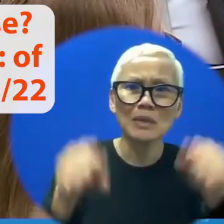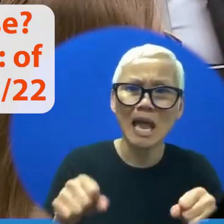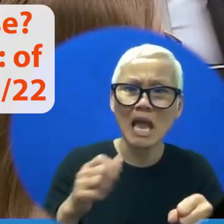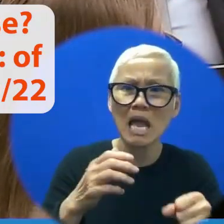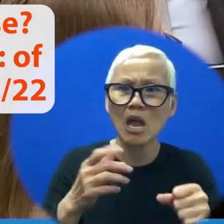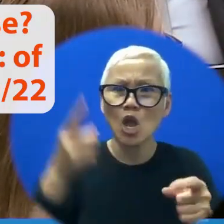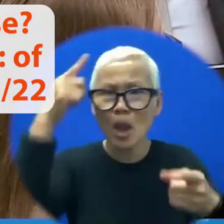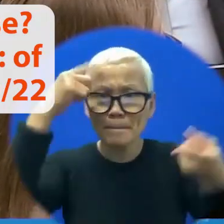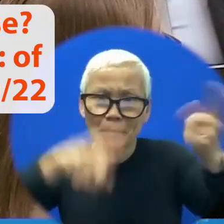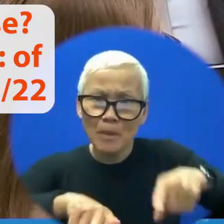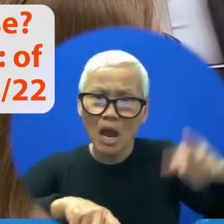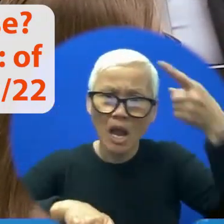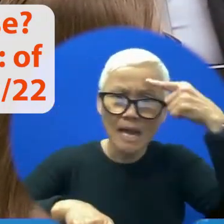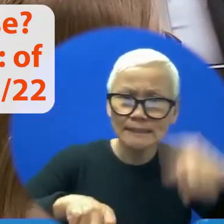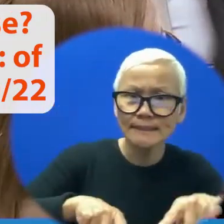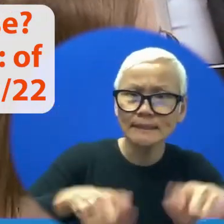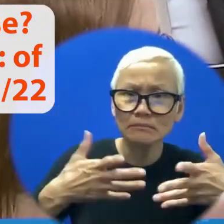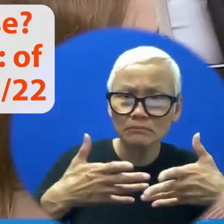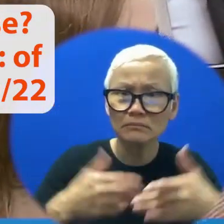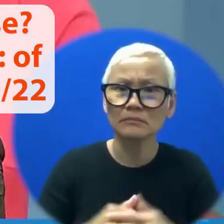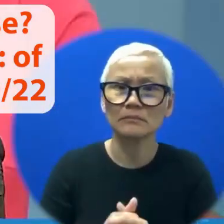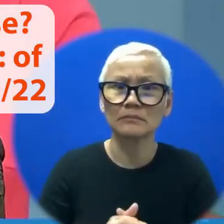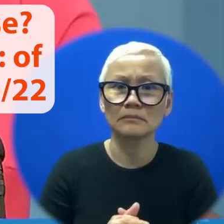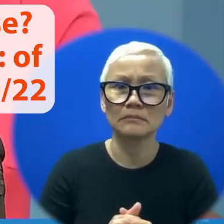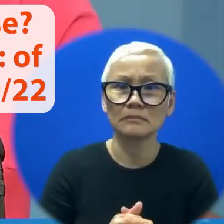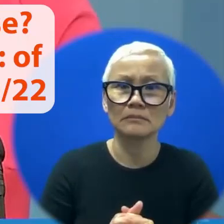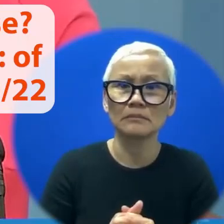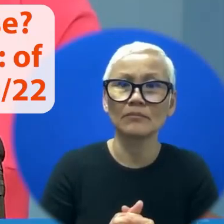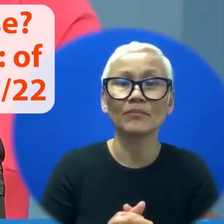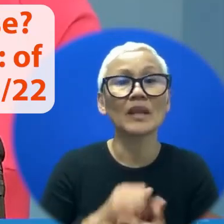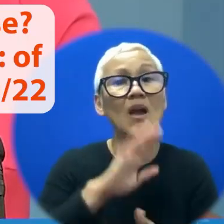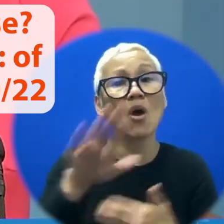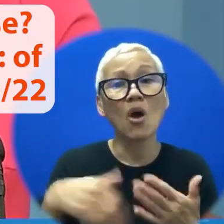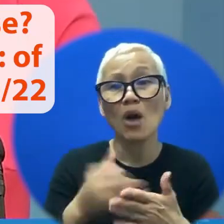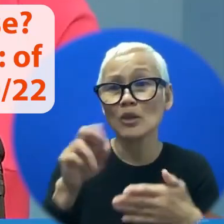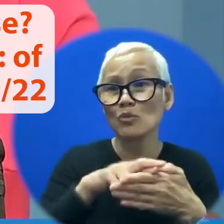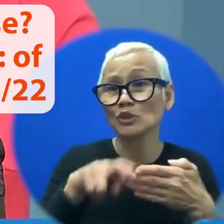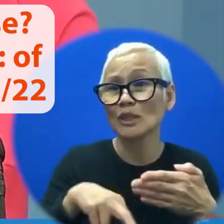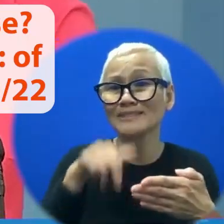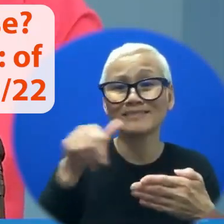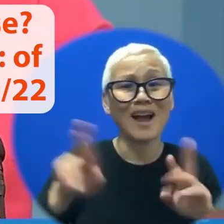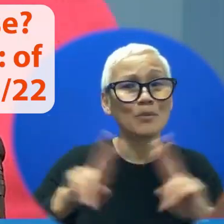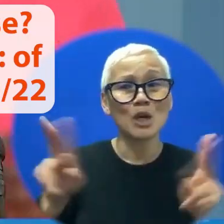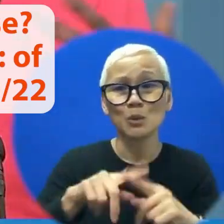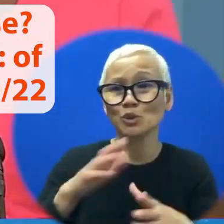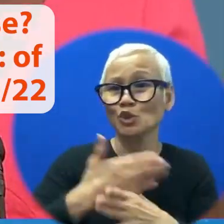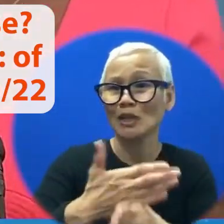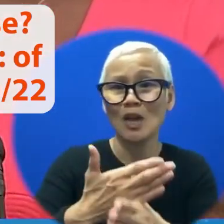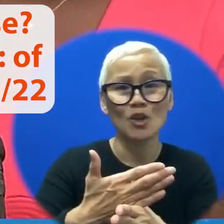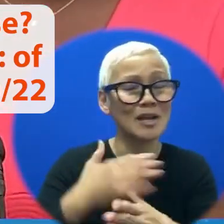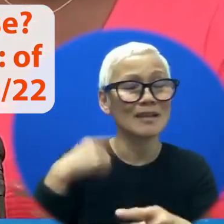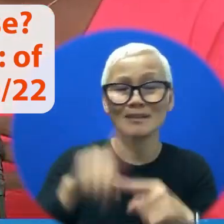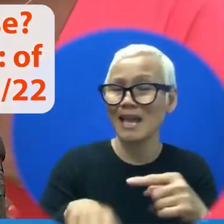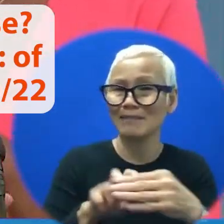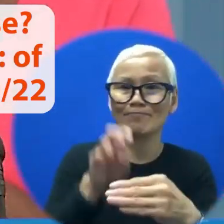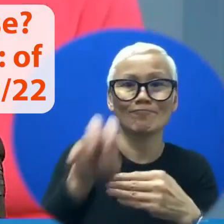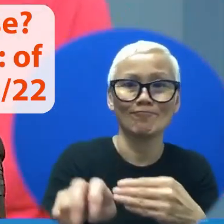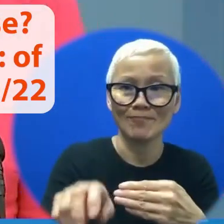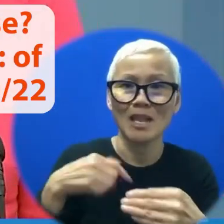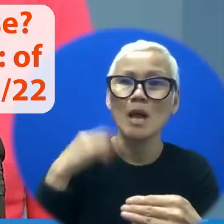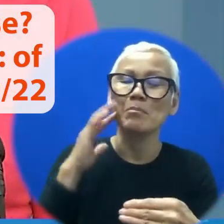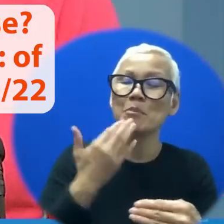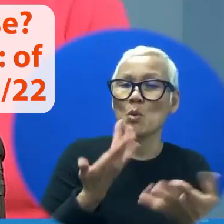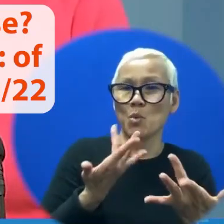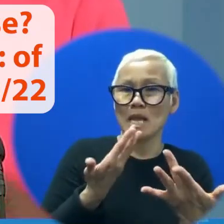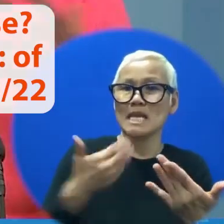room for compromise with Republicans? So as you know, all the results are not in yet, so don't want to get ahead of that. And we'll have a